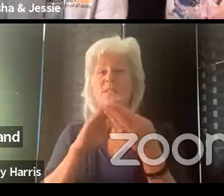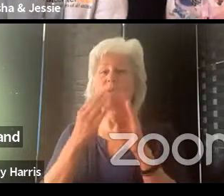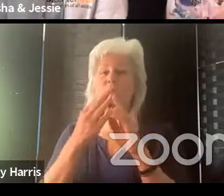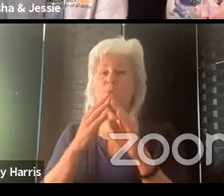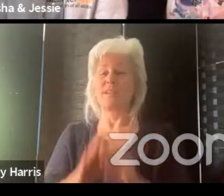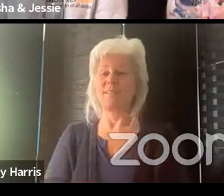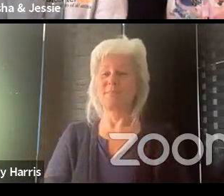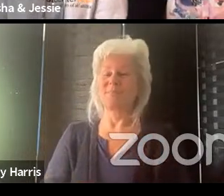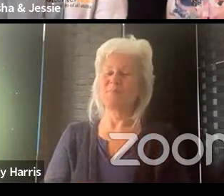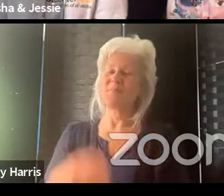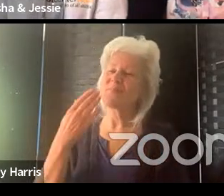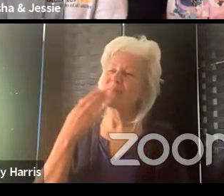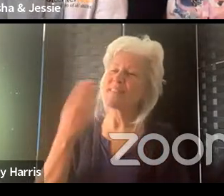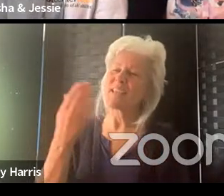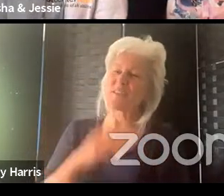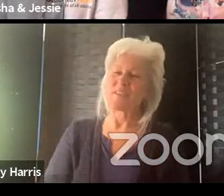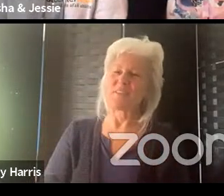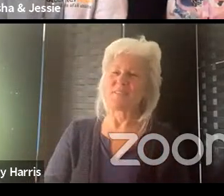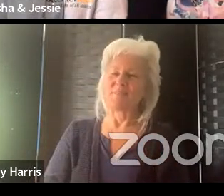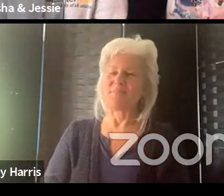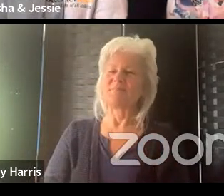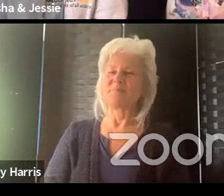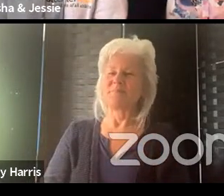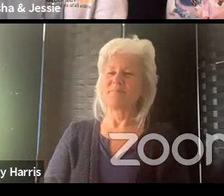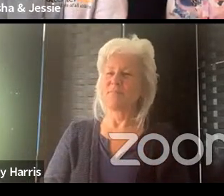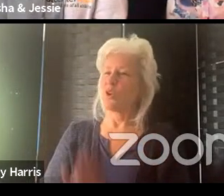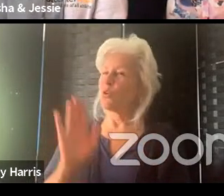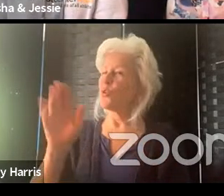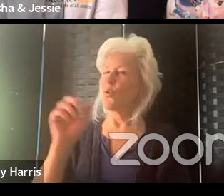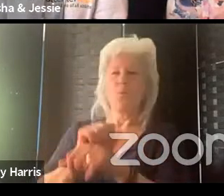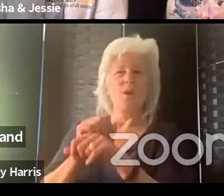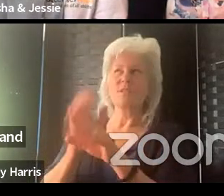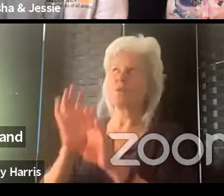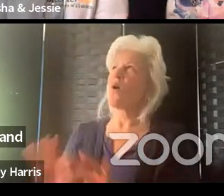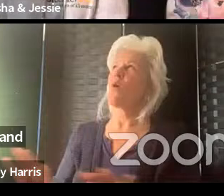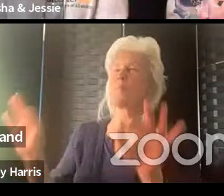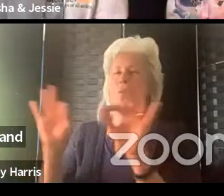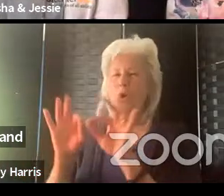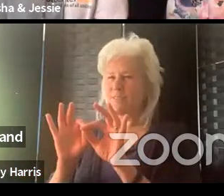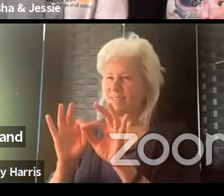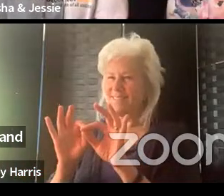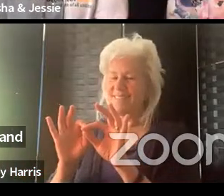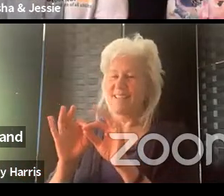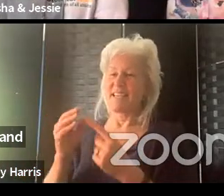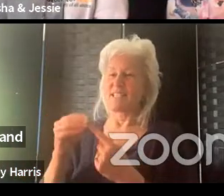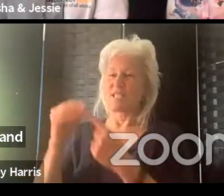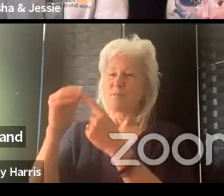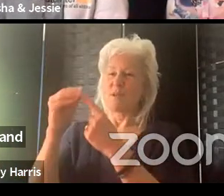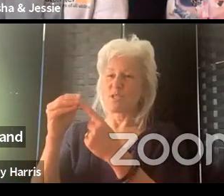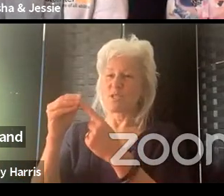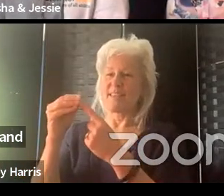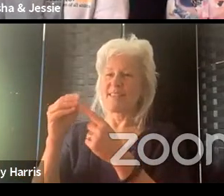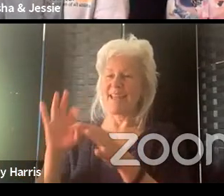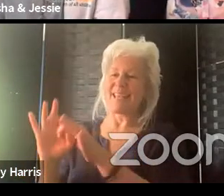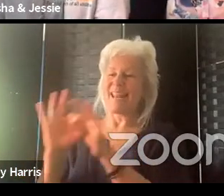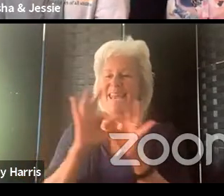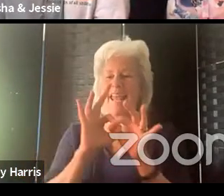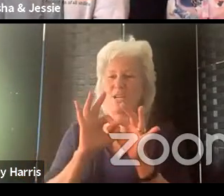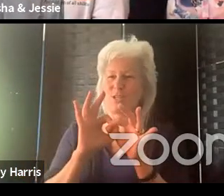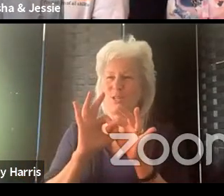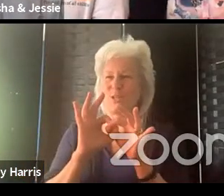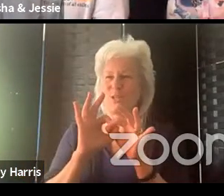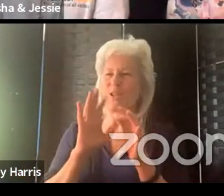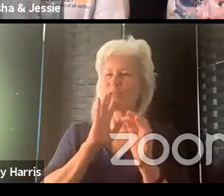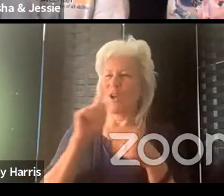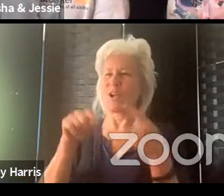Wonderful, thank you, Richard. That the work you do is so important, and especially that kind of connector piece that you're talking